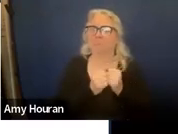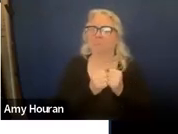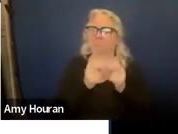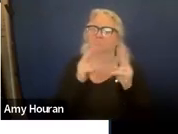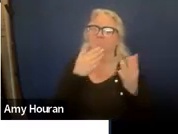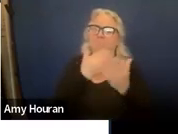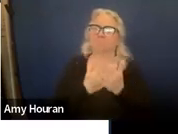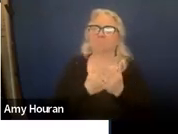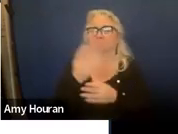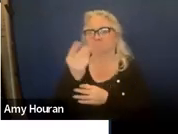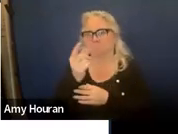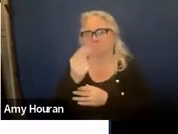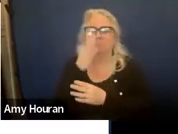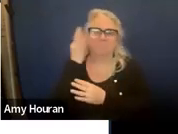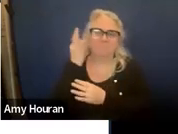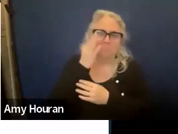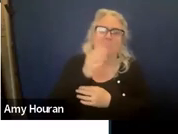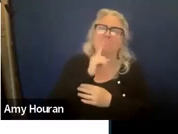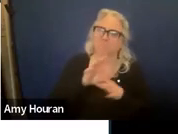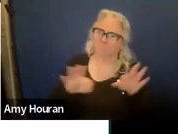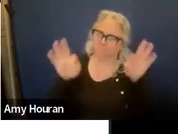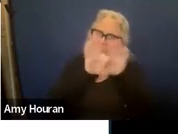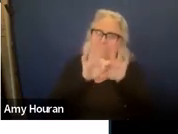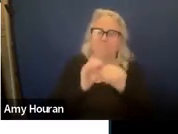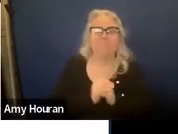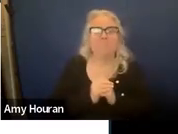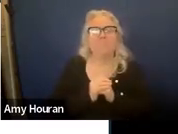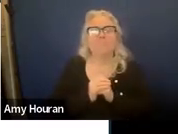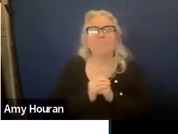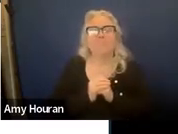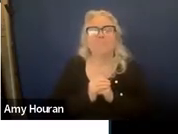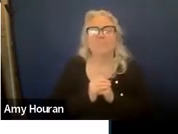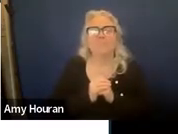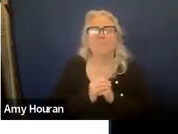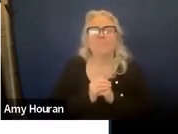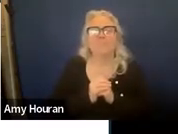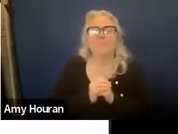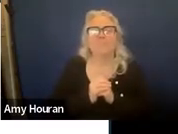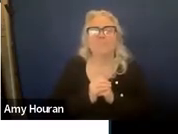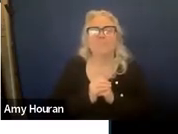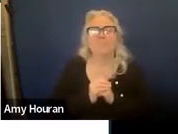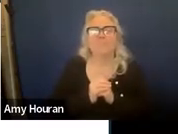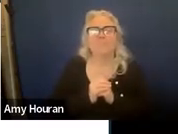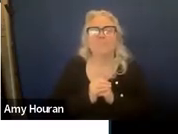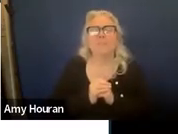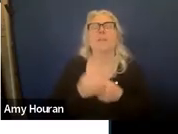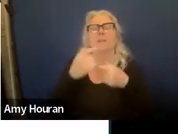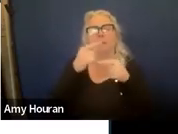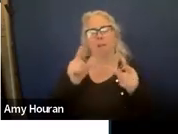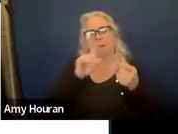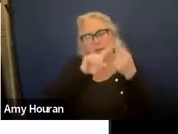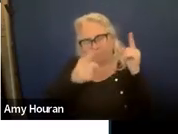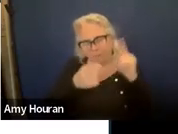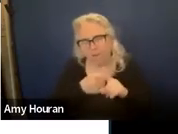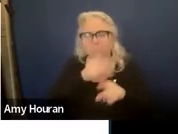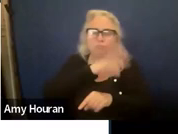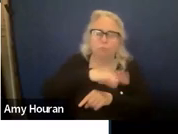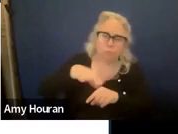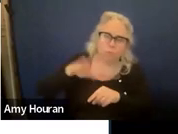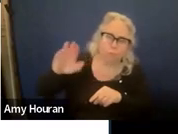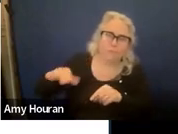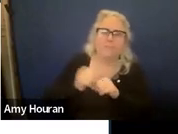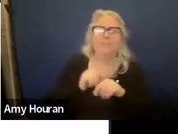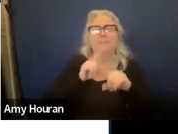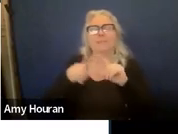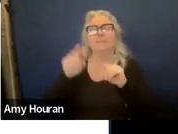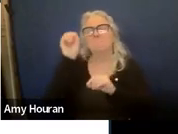good. It's very meaningful. I'm going to drop the links in here again. Gardening, friends, children, and